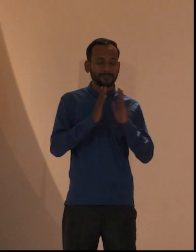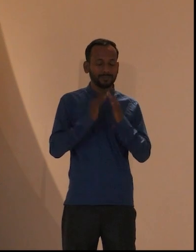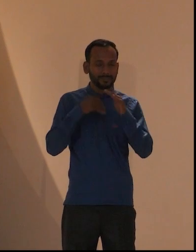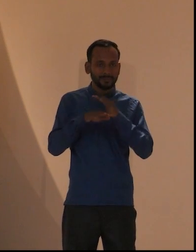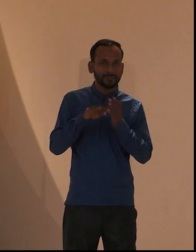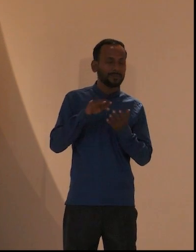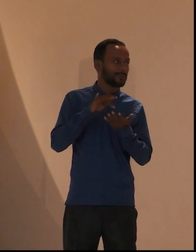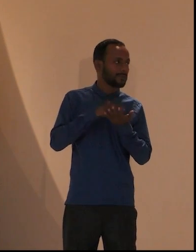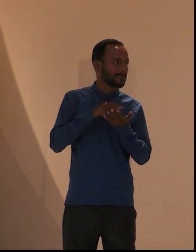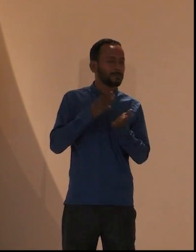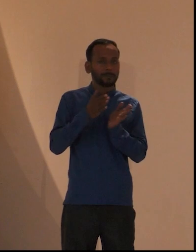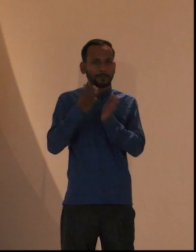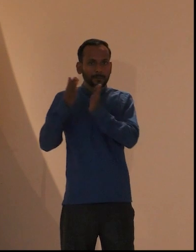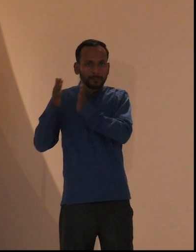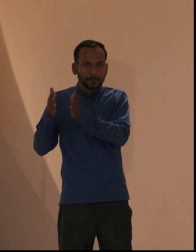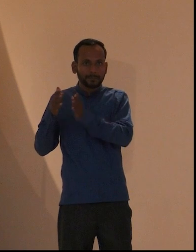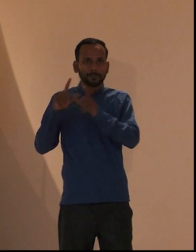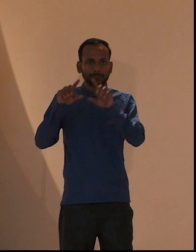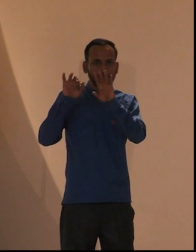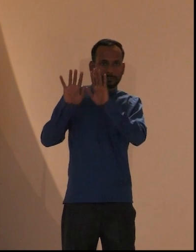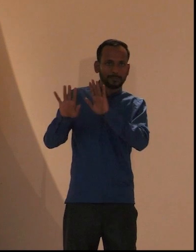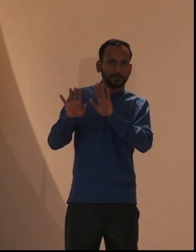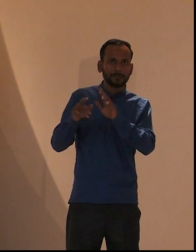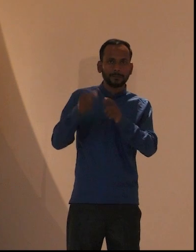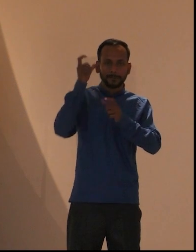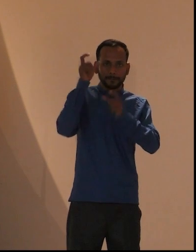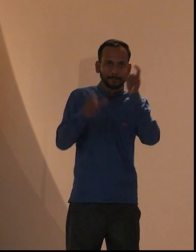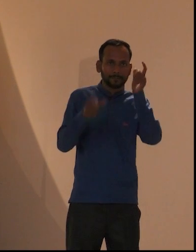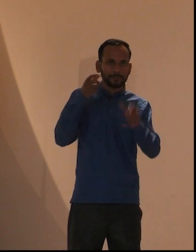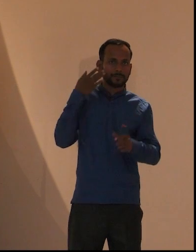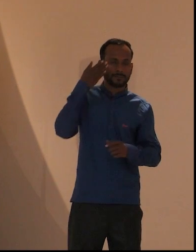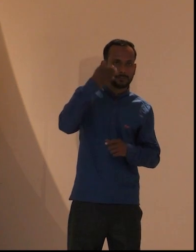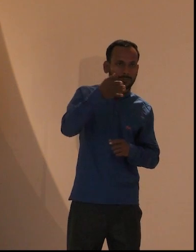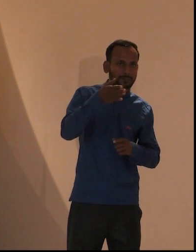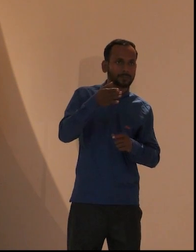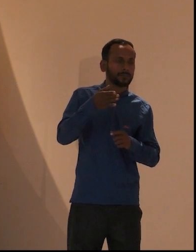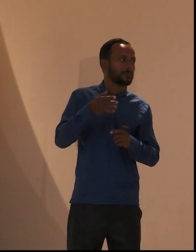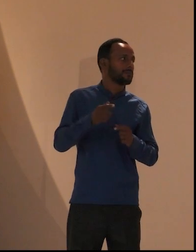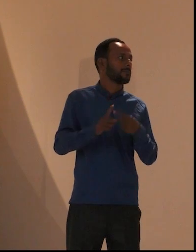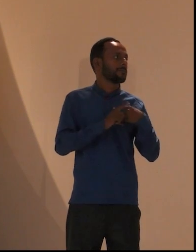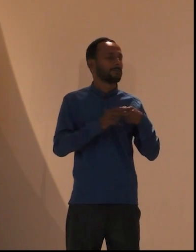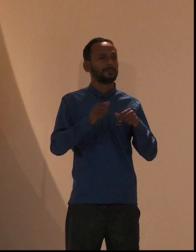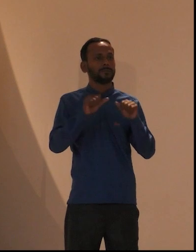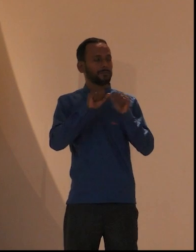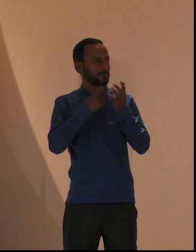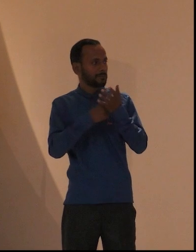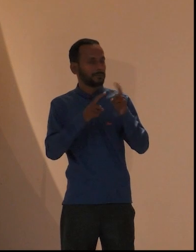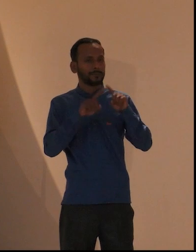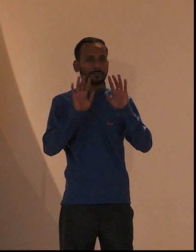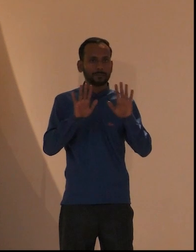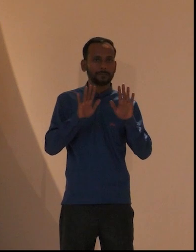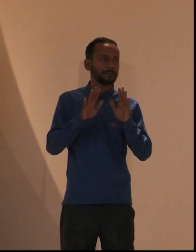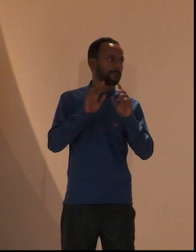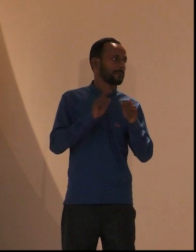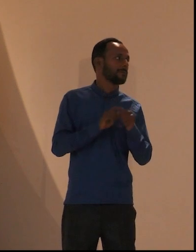church, and the choir area which was once used by the nuns is today the Museum of Christian Art, the church was in very